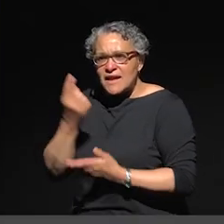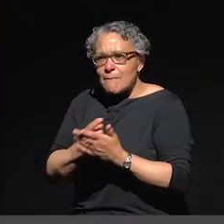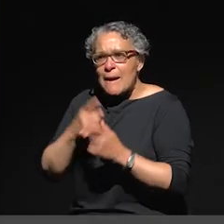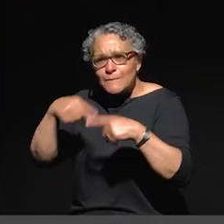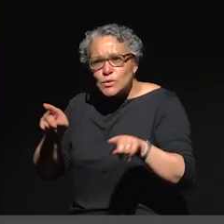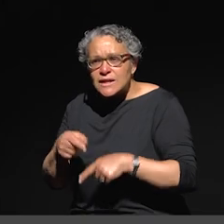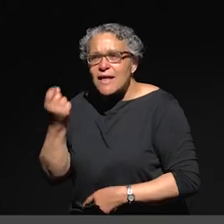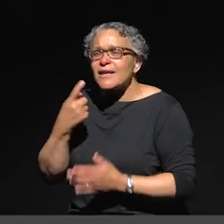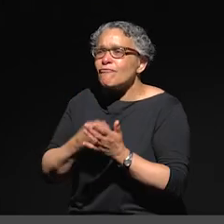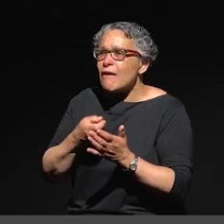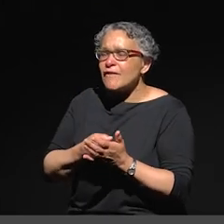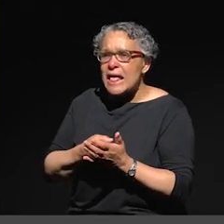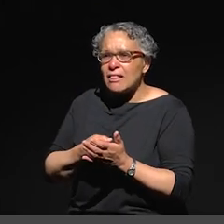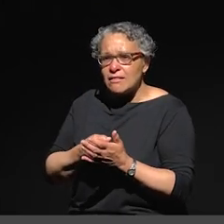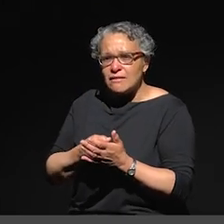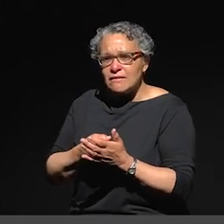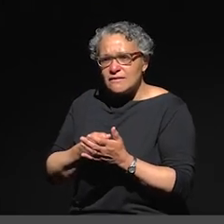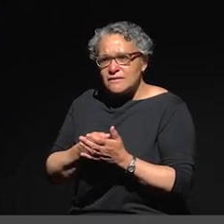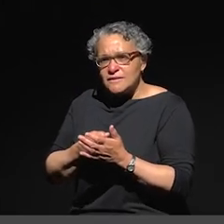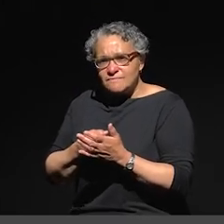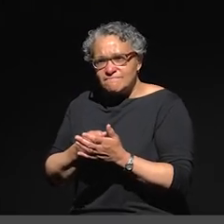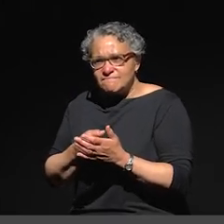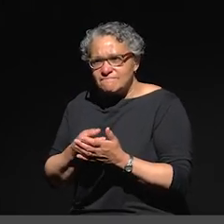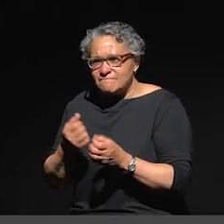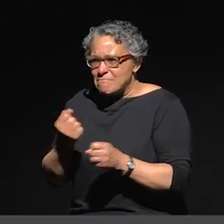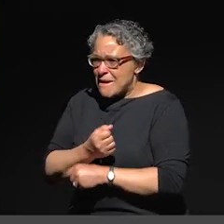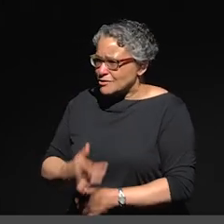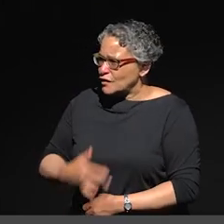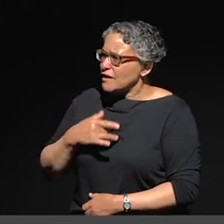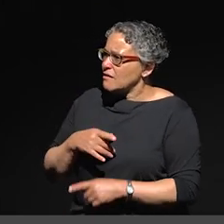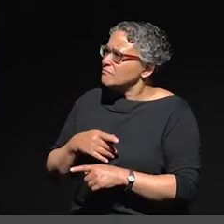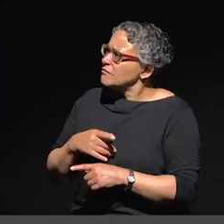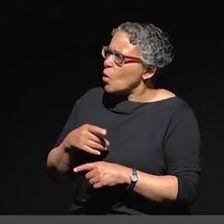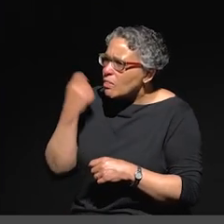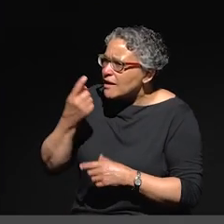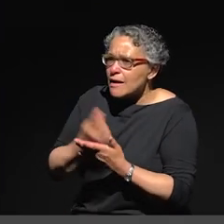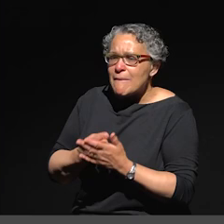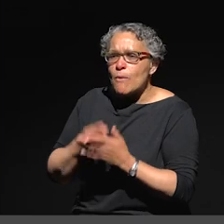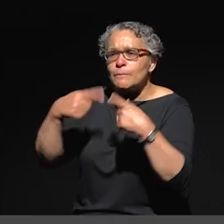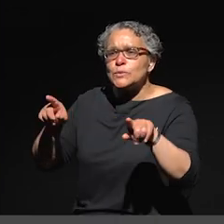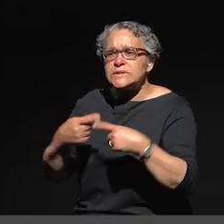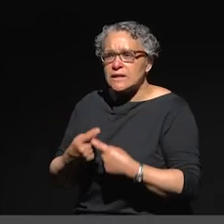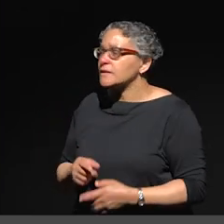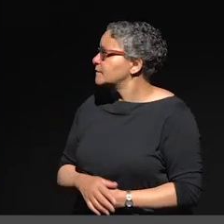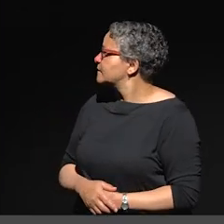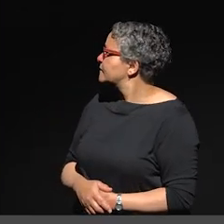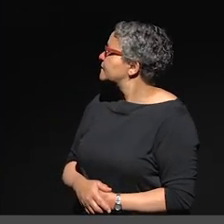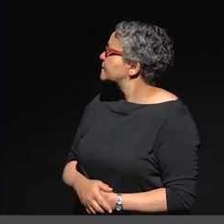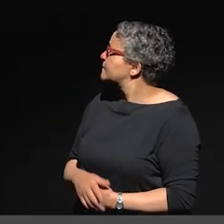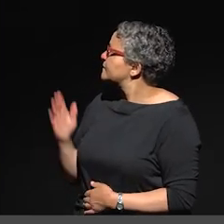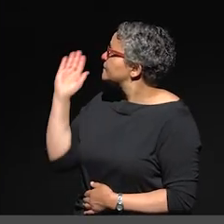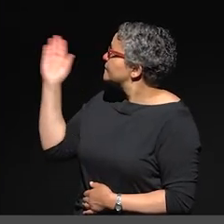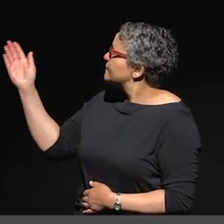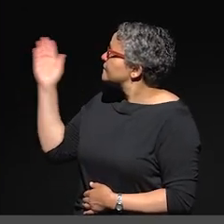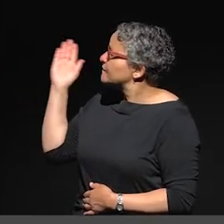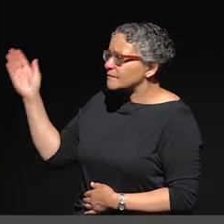make you think of music in general. He seeks something that analogous to musical harmony in his paintings. Here, this is a